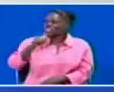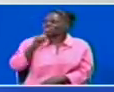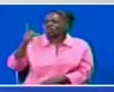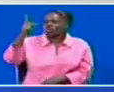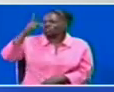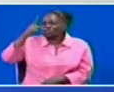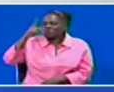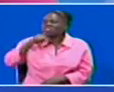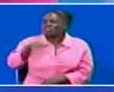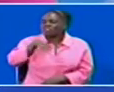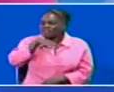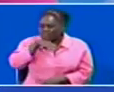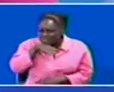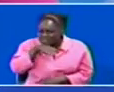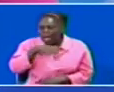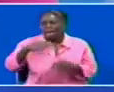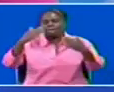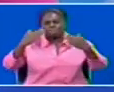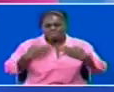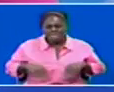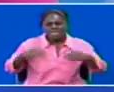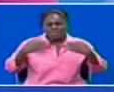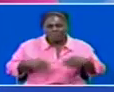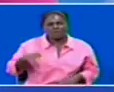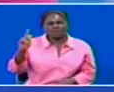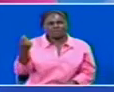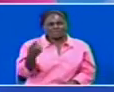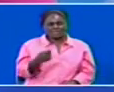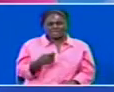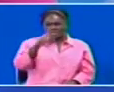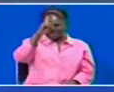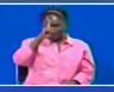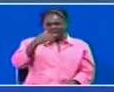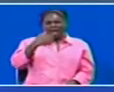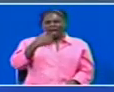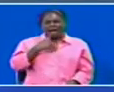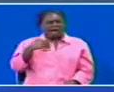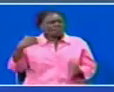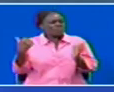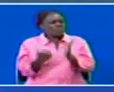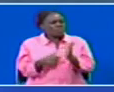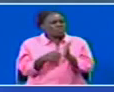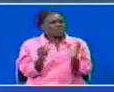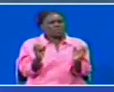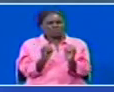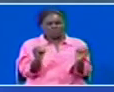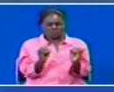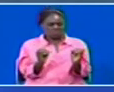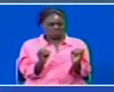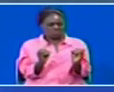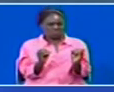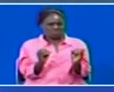or Raila Odinga. Right. It is about the people of Kenya. You're raising some serious allegations. Yes. No, I have no problem with those allegations, to be honest with